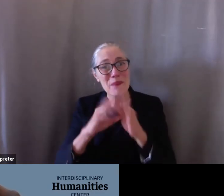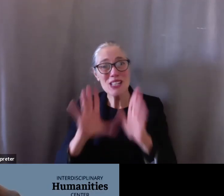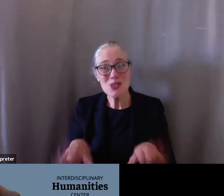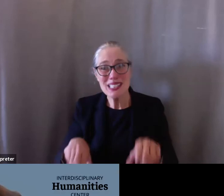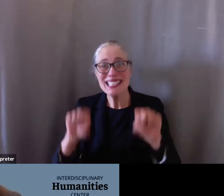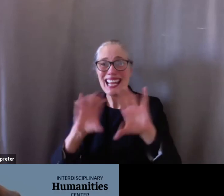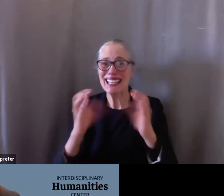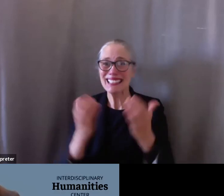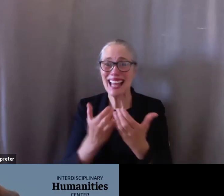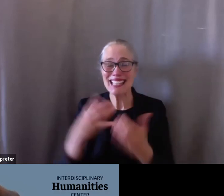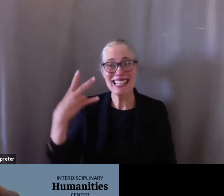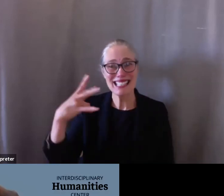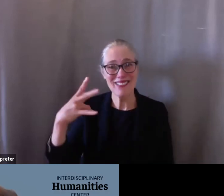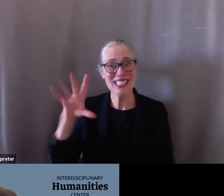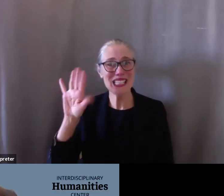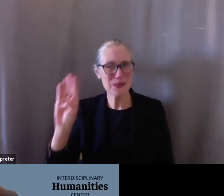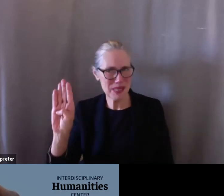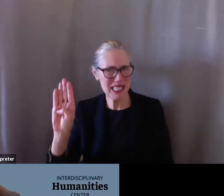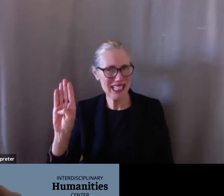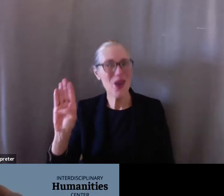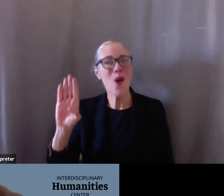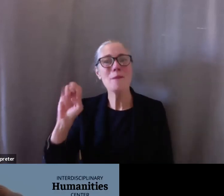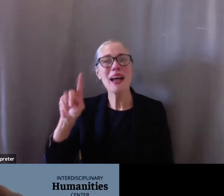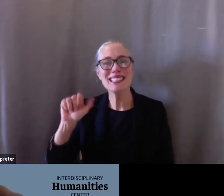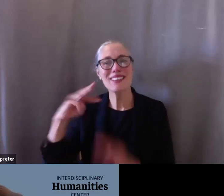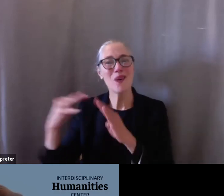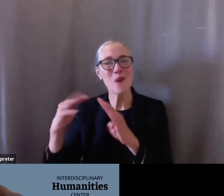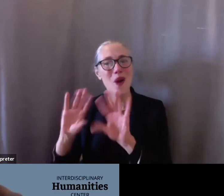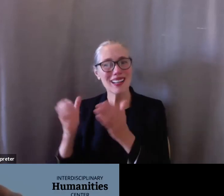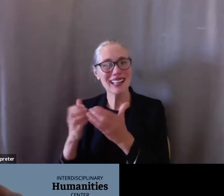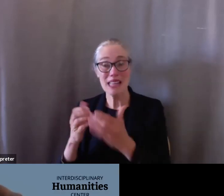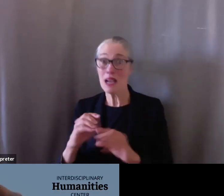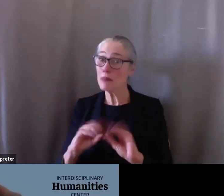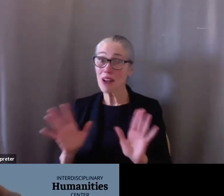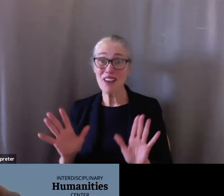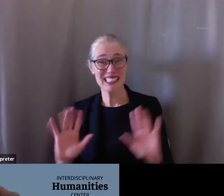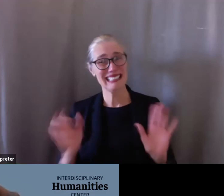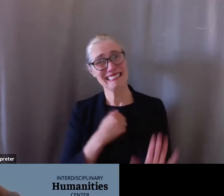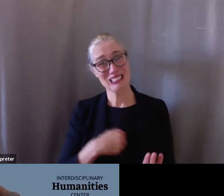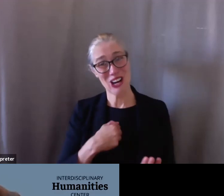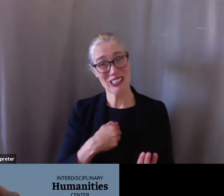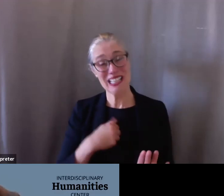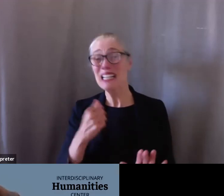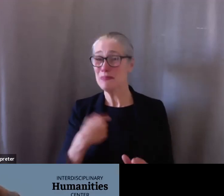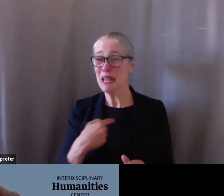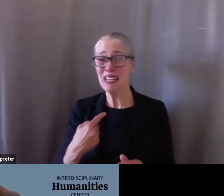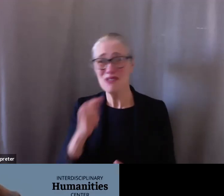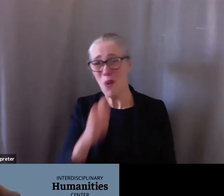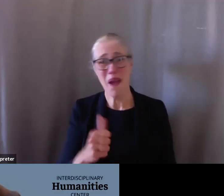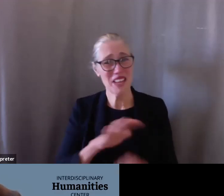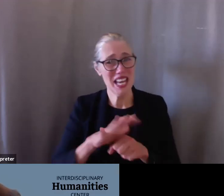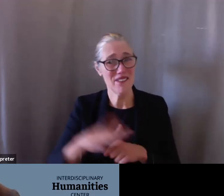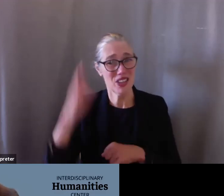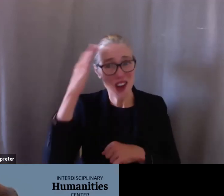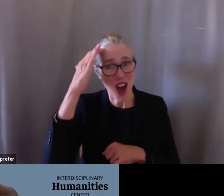the abolitionists, and the evangelicals are among the most liberals, at least evangelicals in the North. Now,